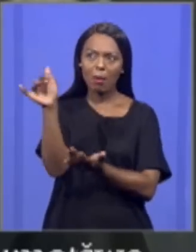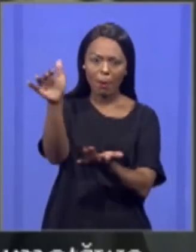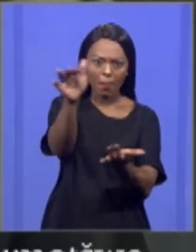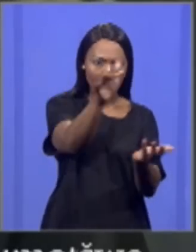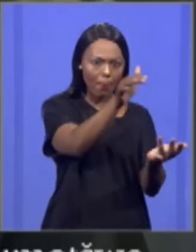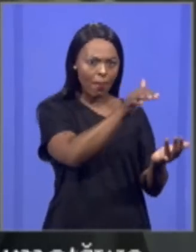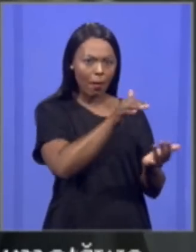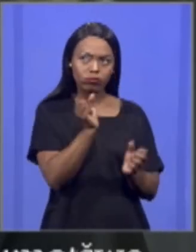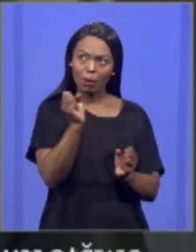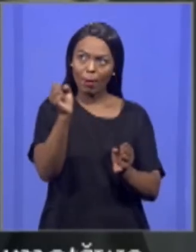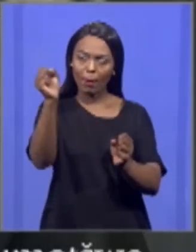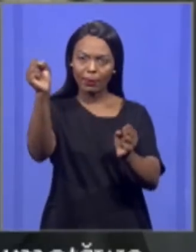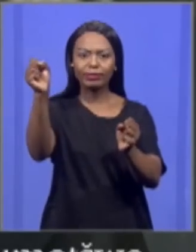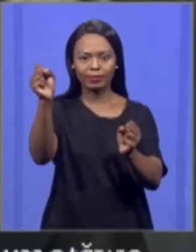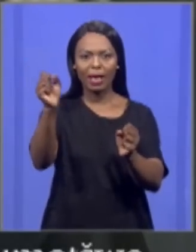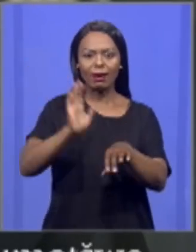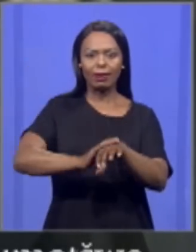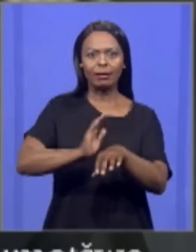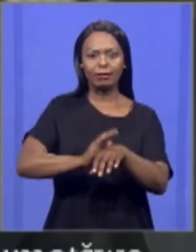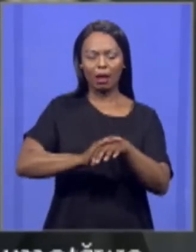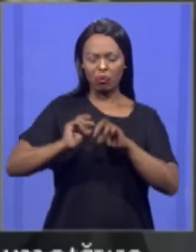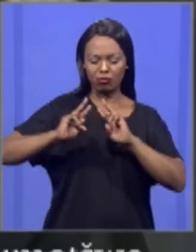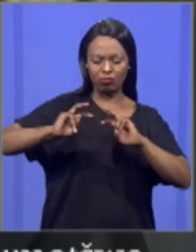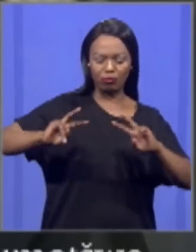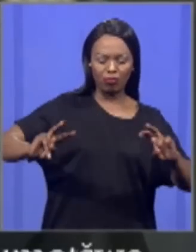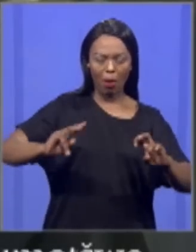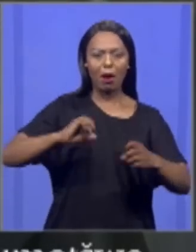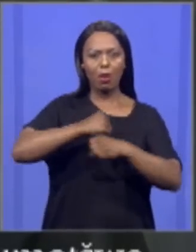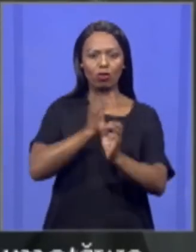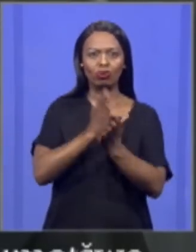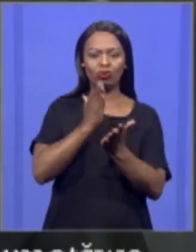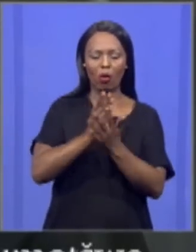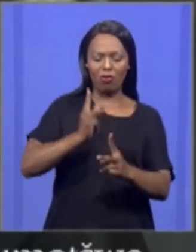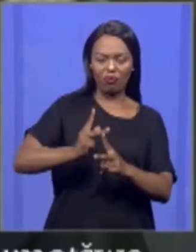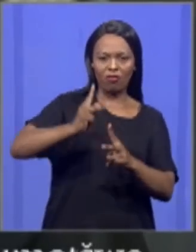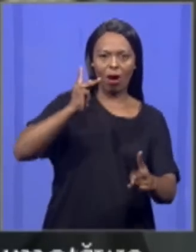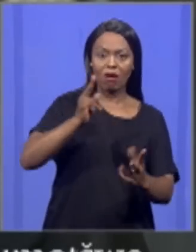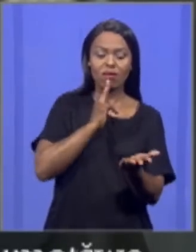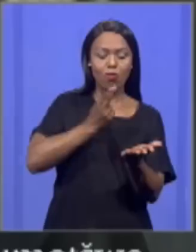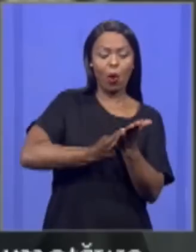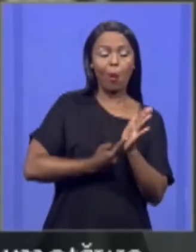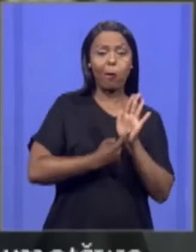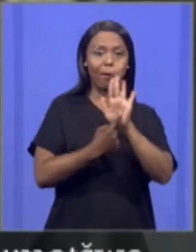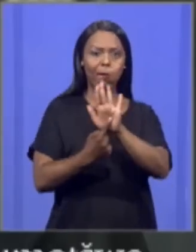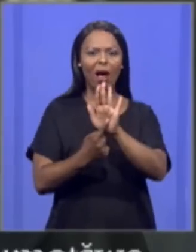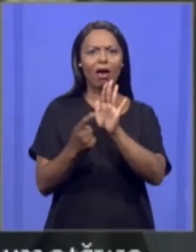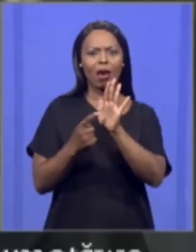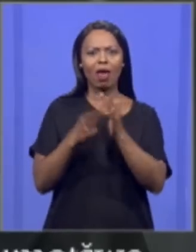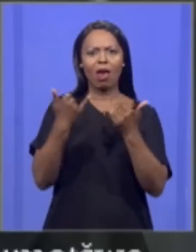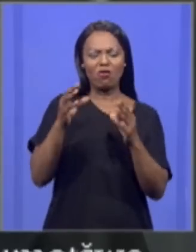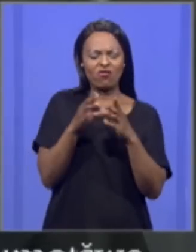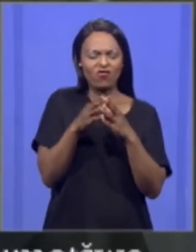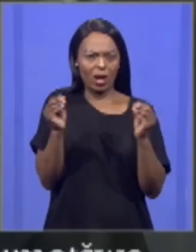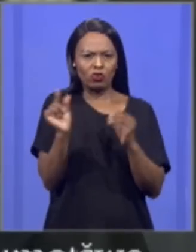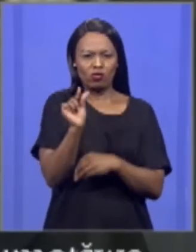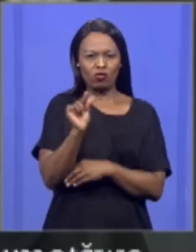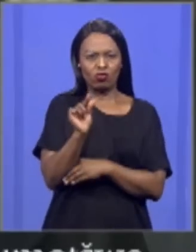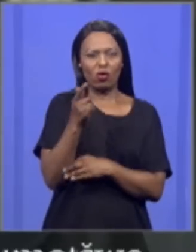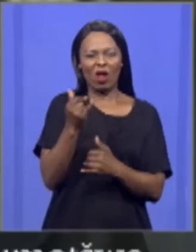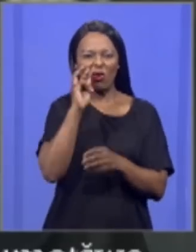stated to court that we needed time to peruse to make sure we finalize those reports that we said had been completed that just needed a bit of